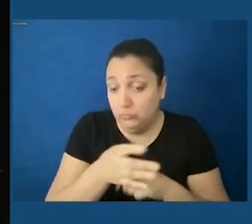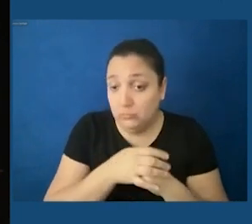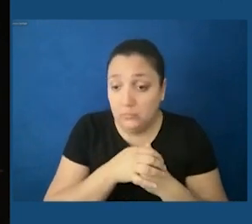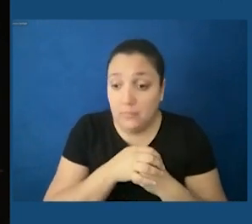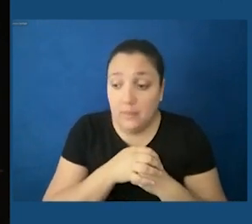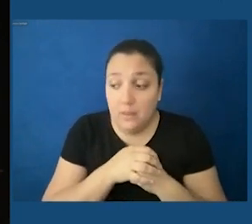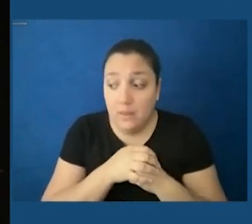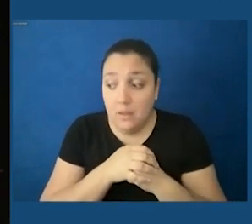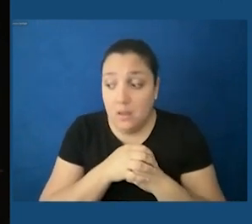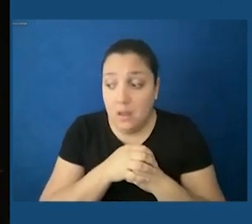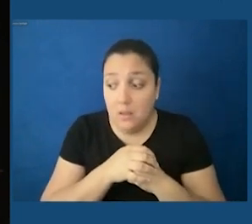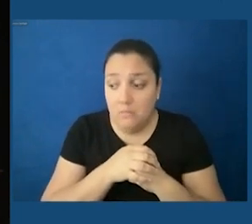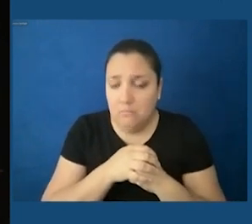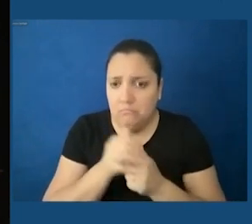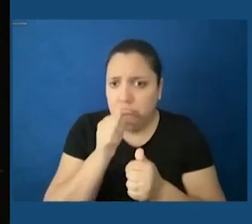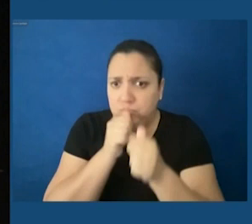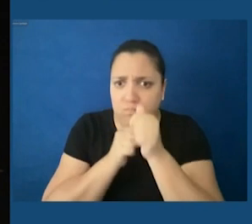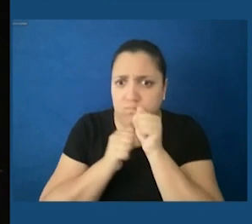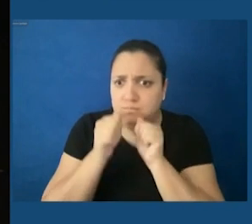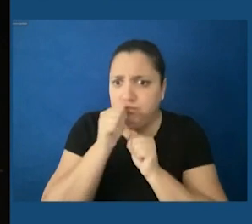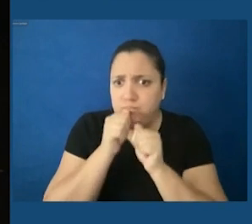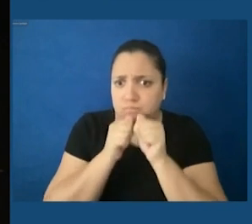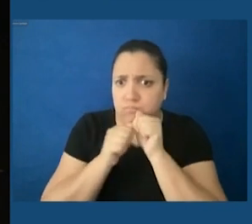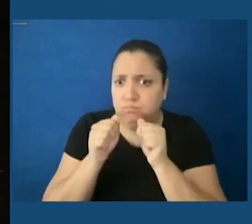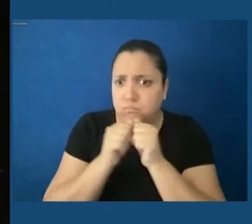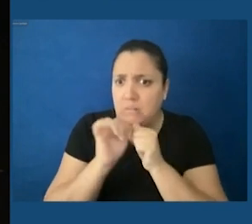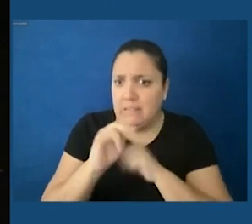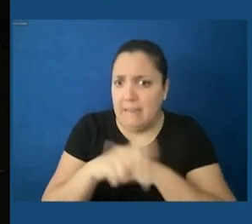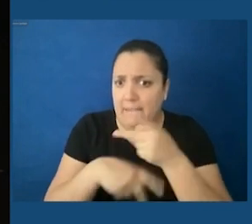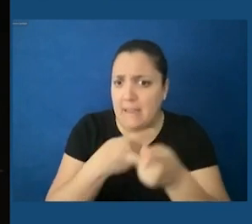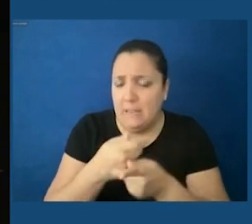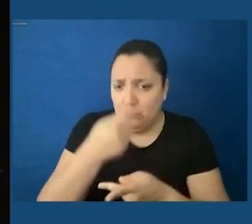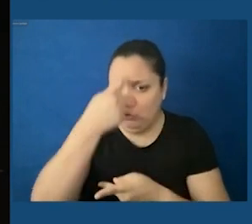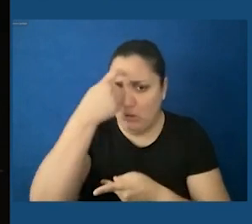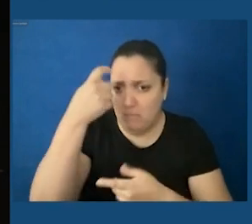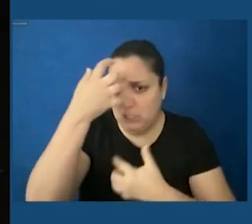dealing with that trauma and moving forward,